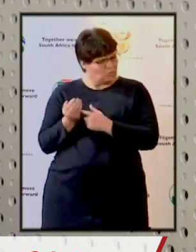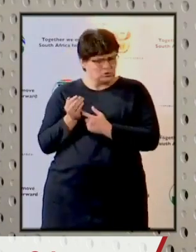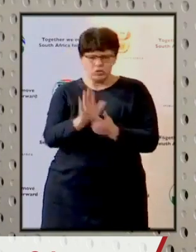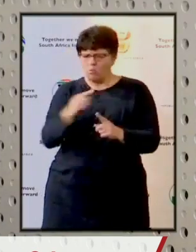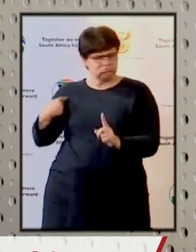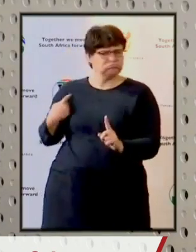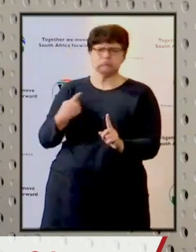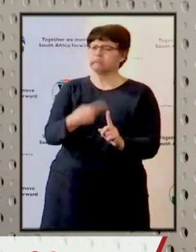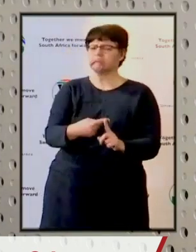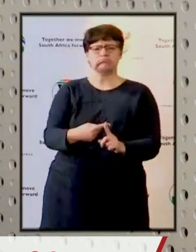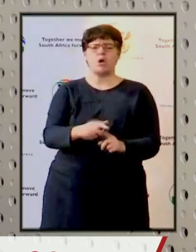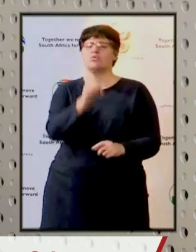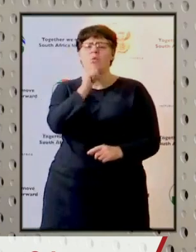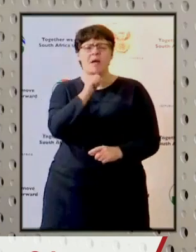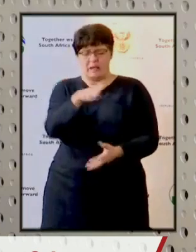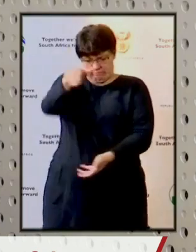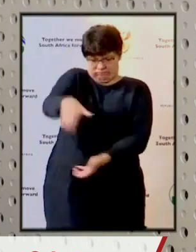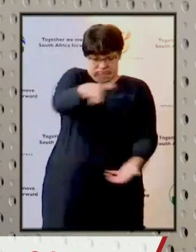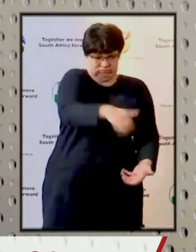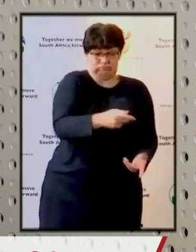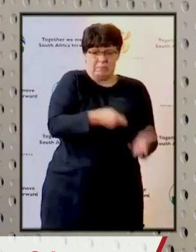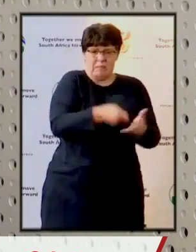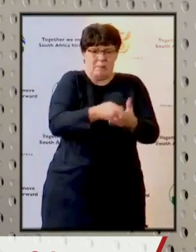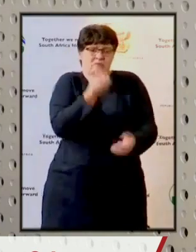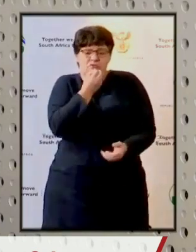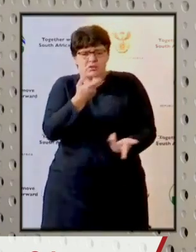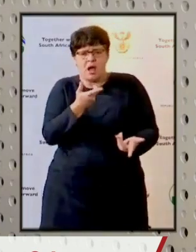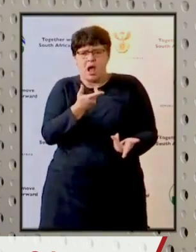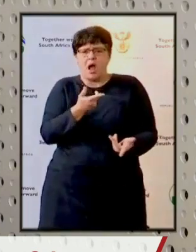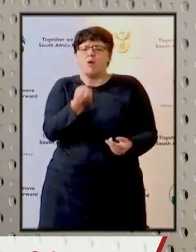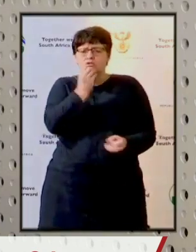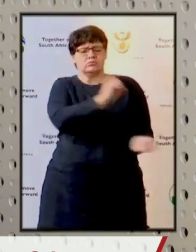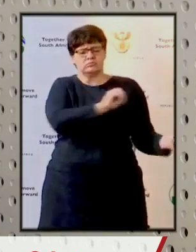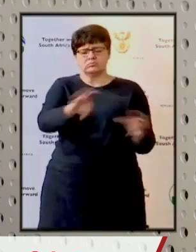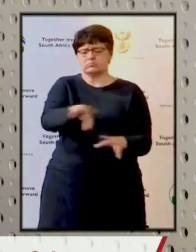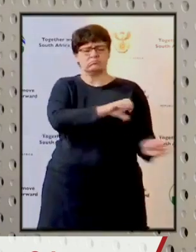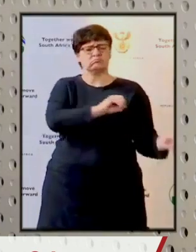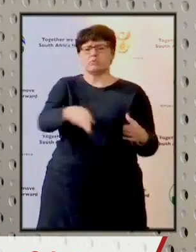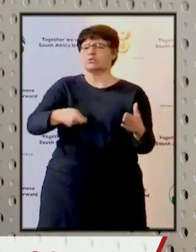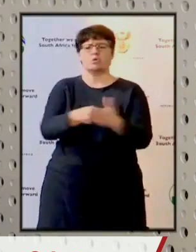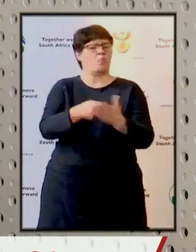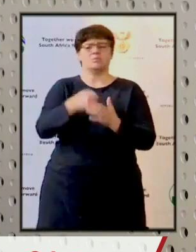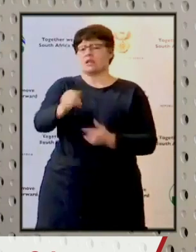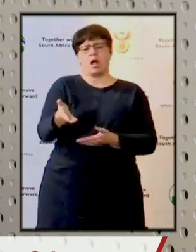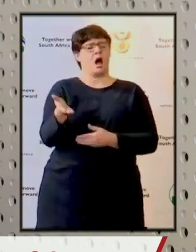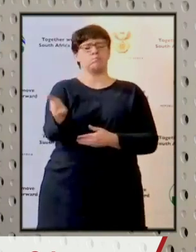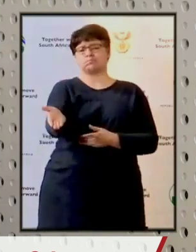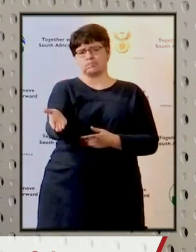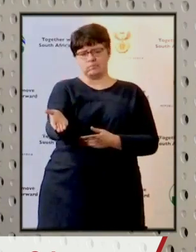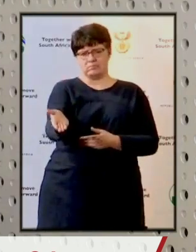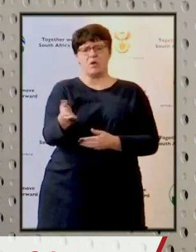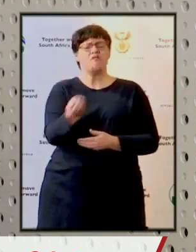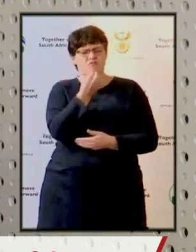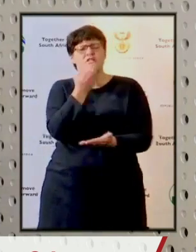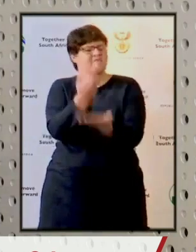period, in spite of panic buying, that the food production lines are intact and that food is